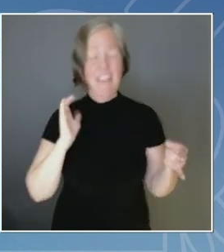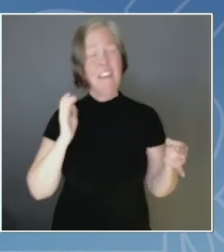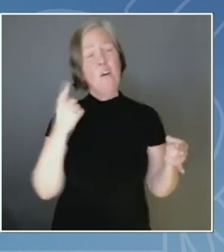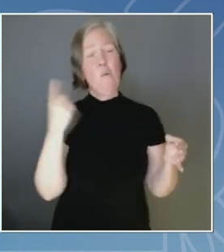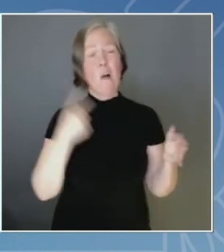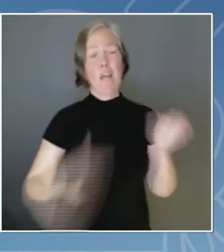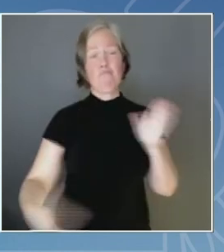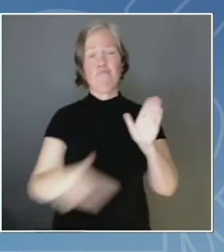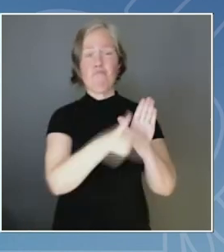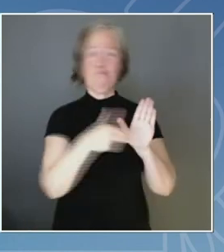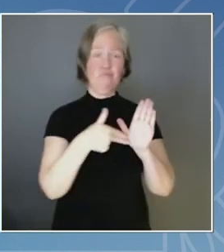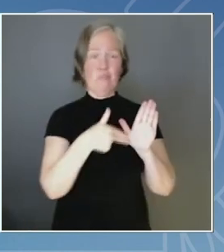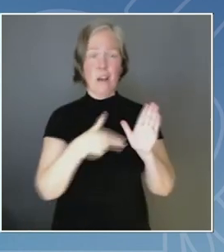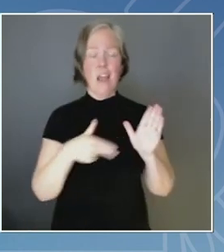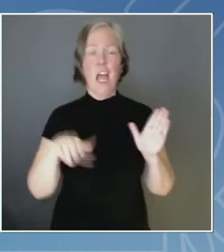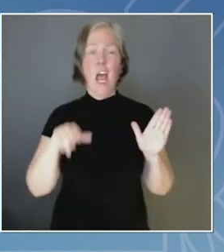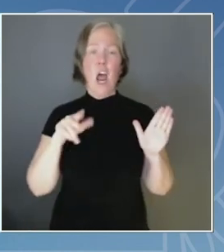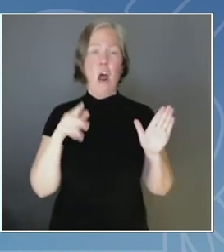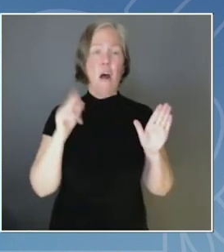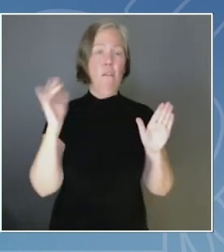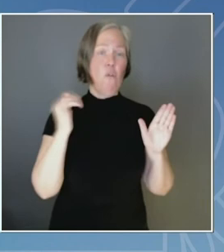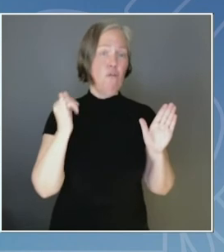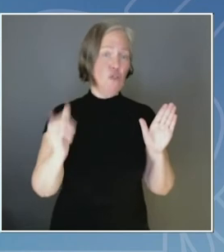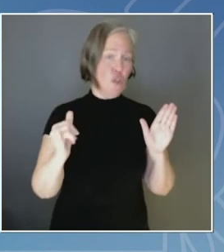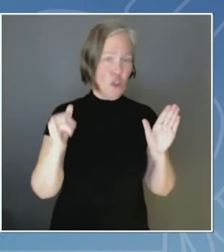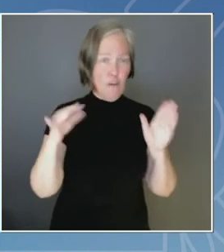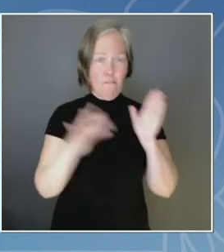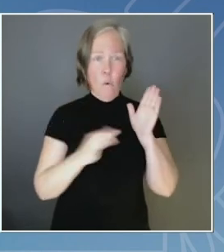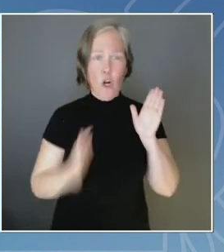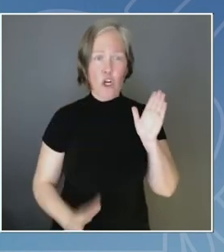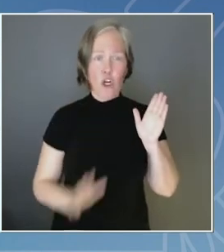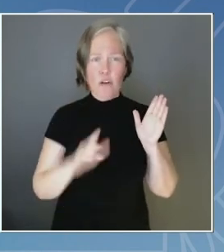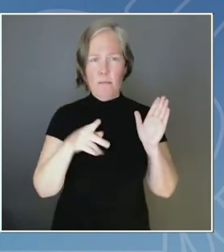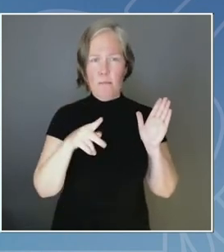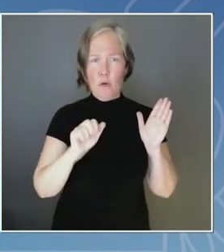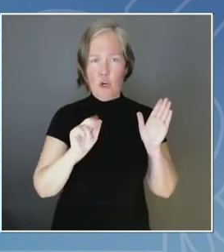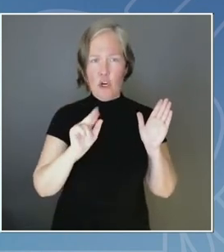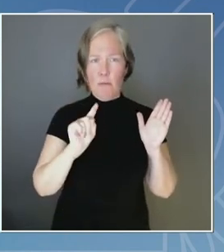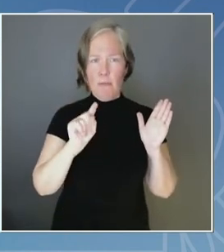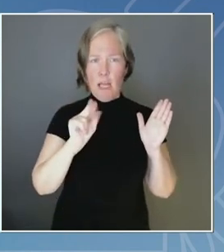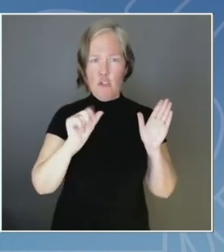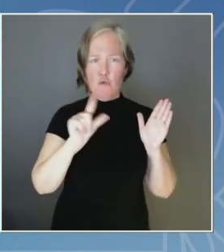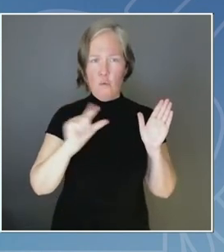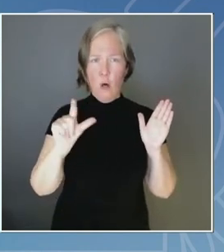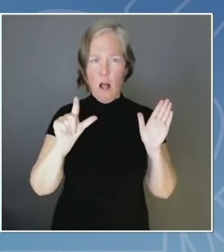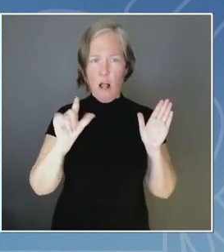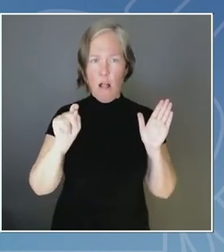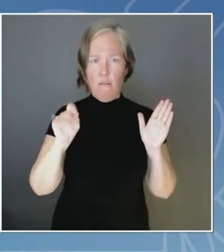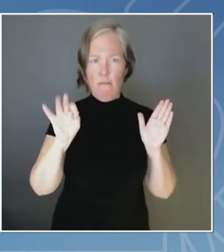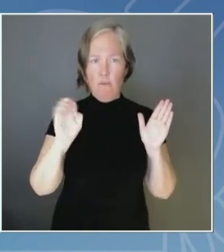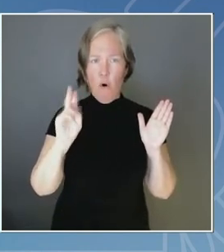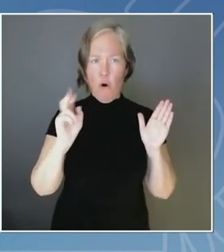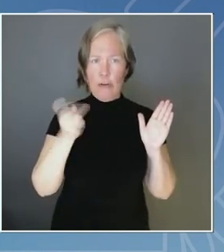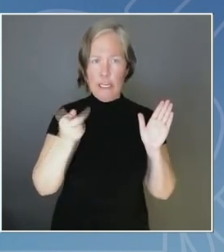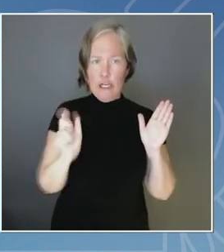perception of dual identity. And Richard, you know this, I come from this, my degree in U.S.